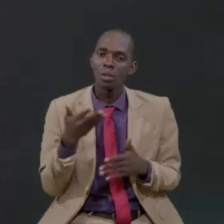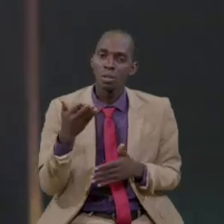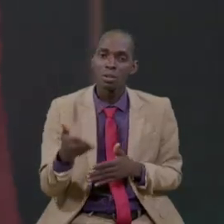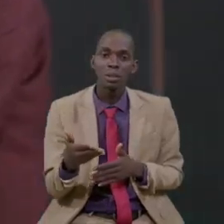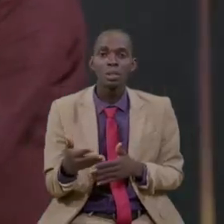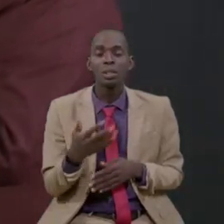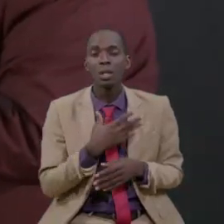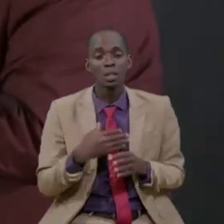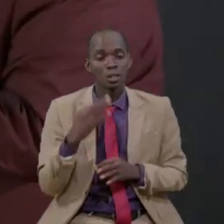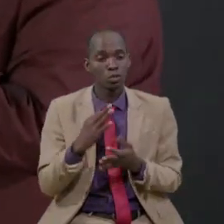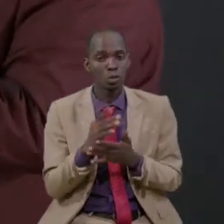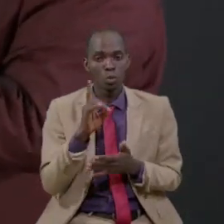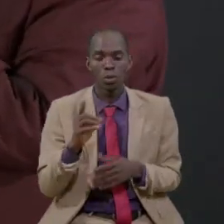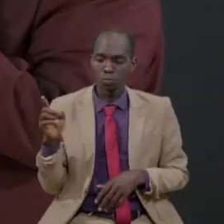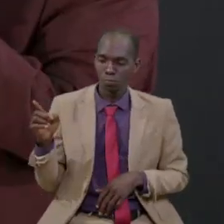to say,